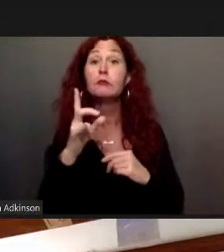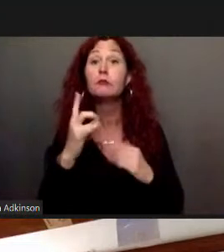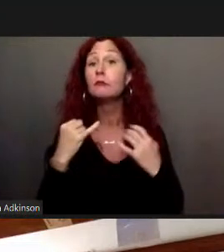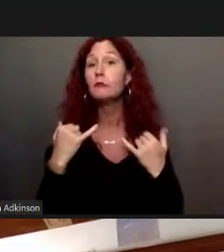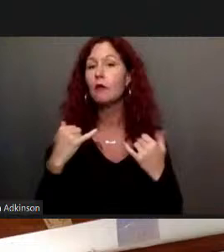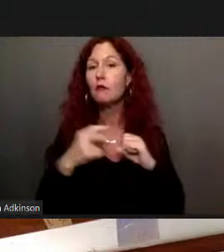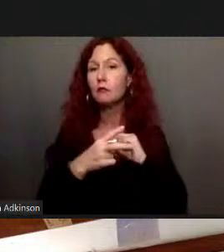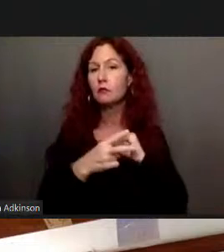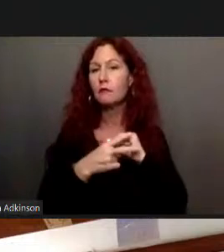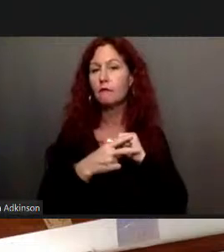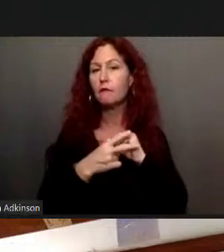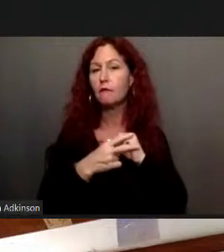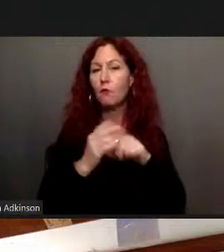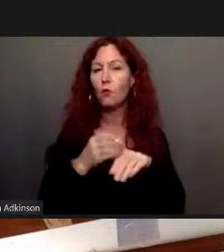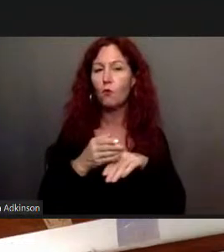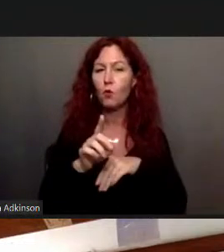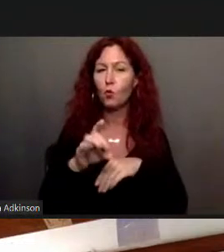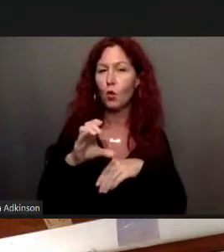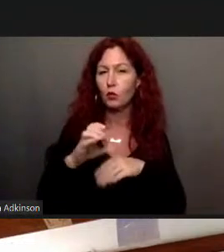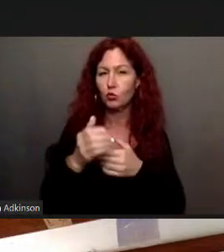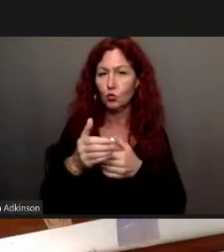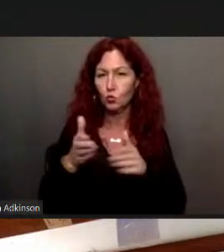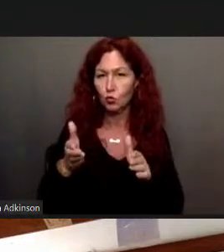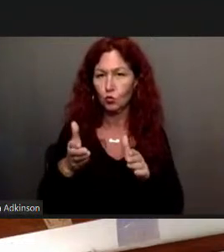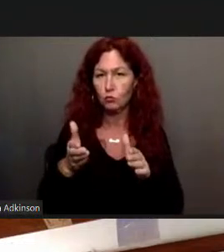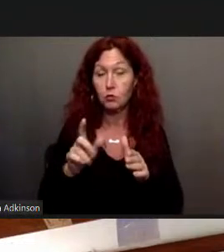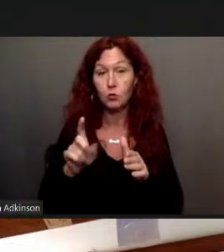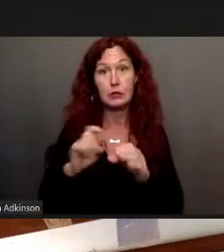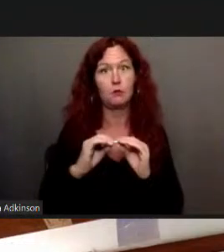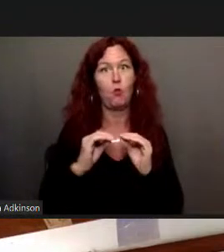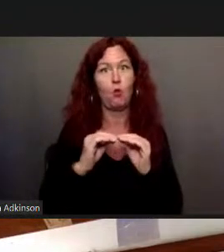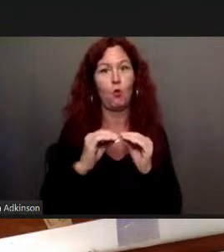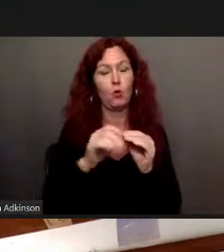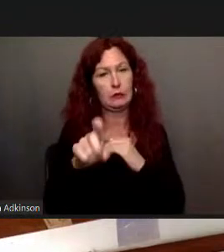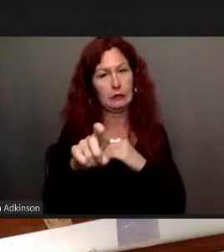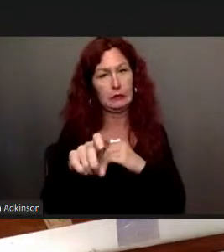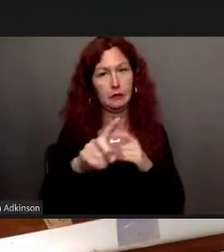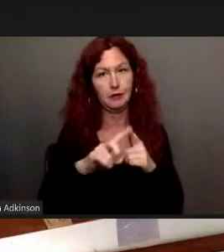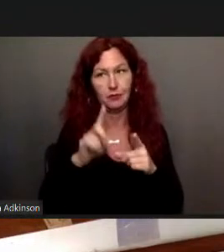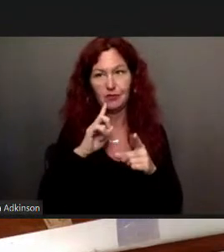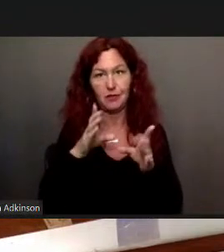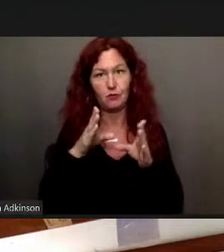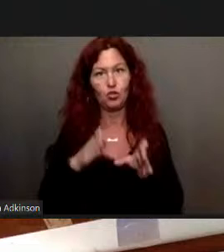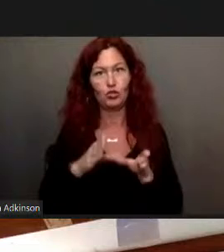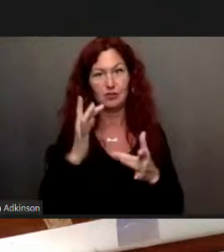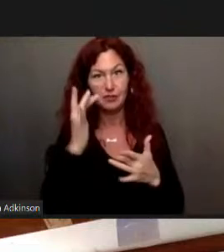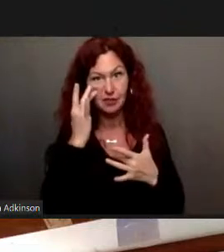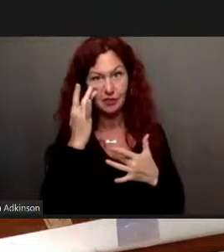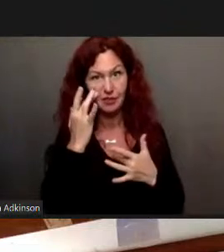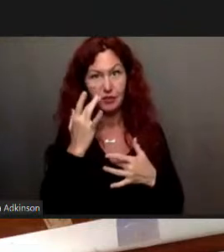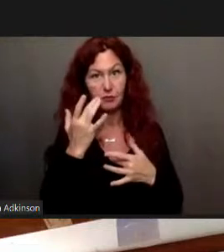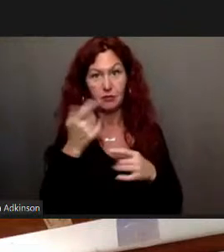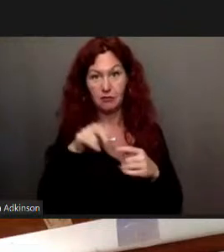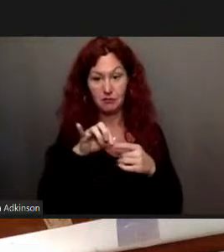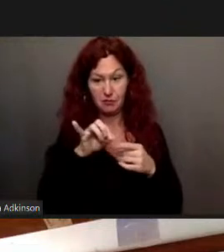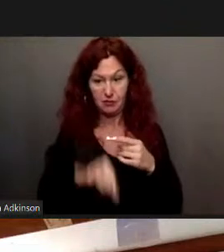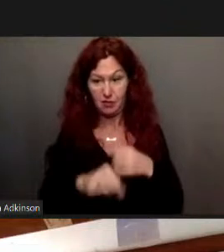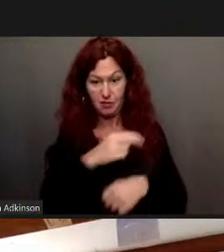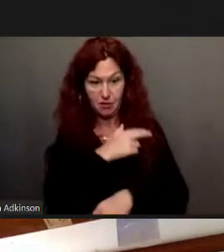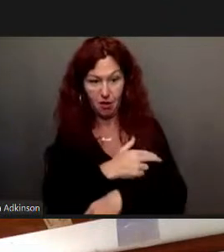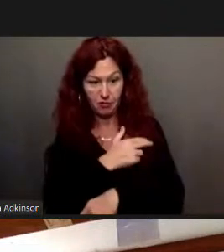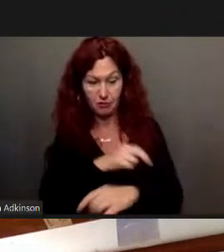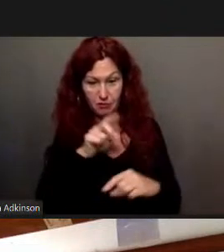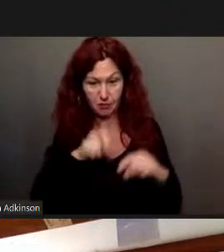Because again, we don't want those folks to go back to a place where they're going to be contaminating a large group of